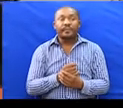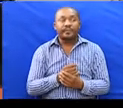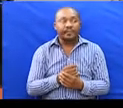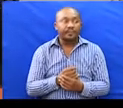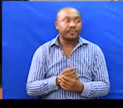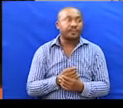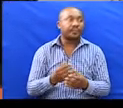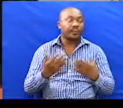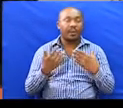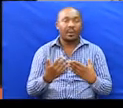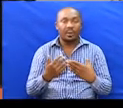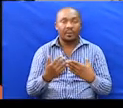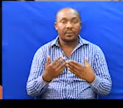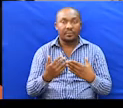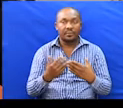we move to the